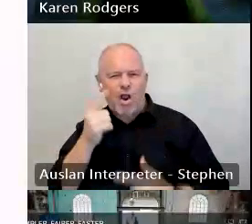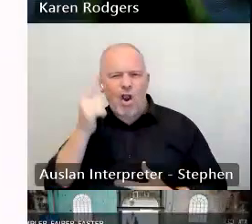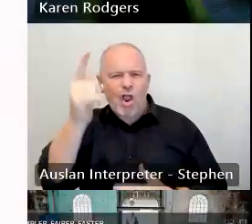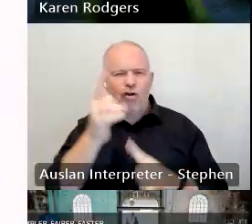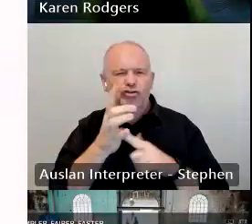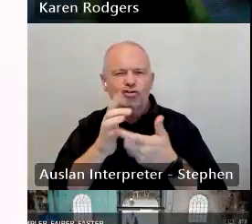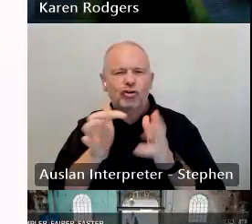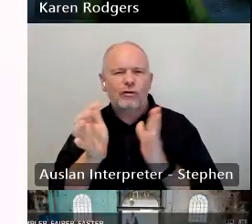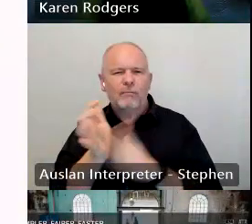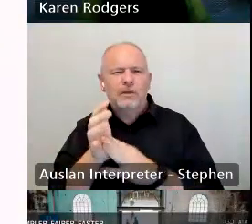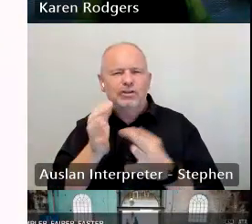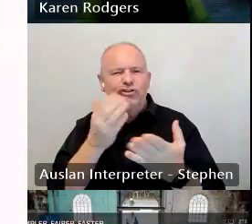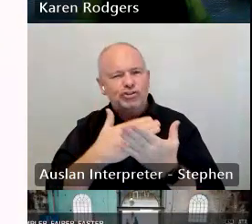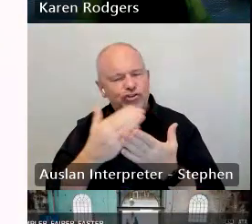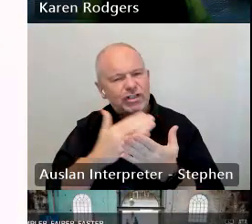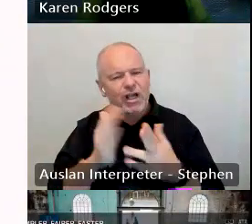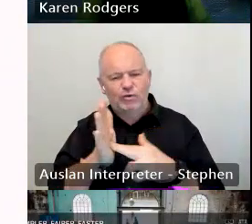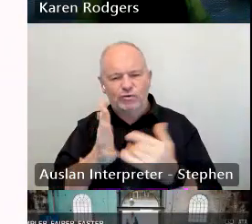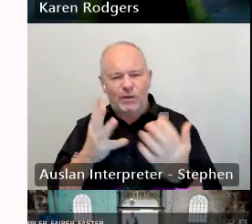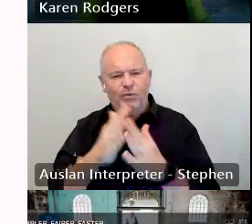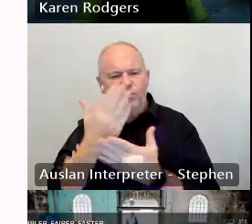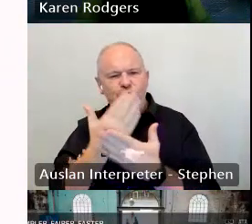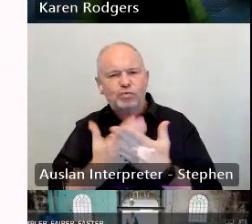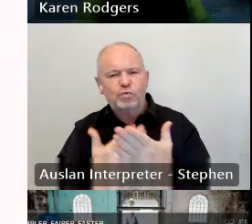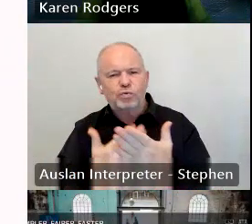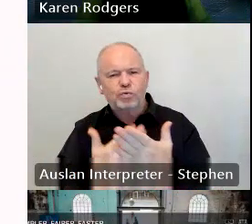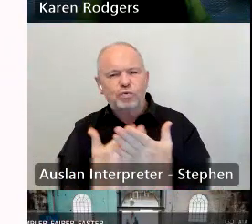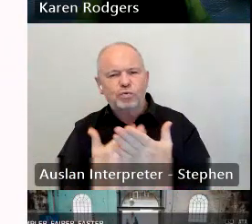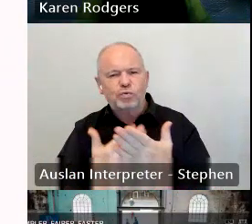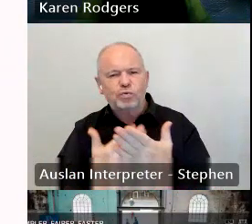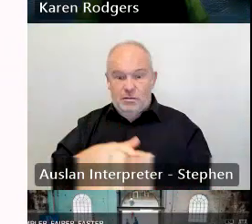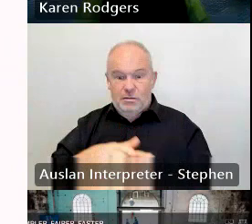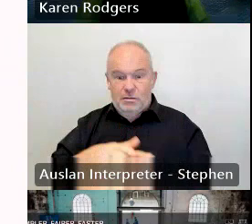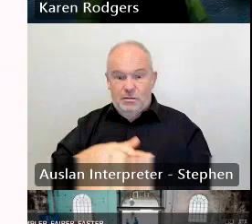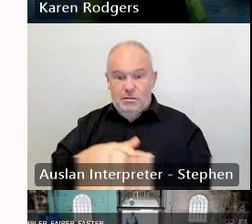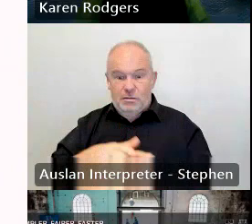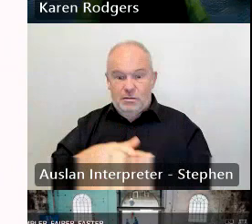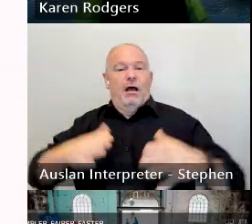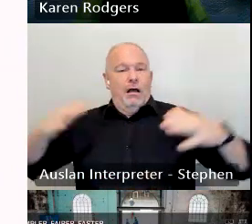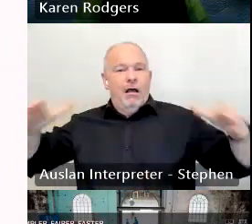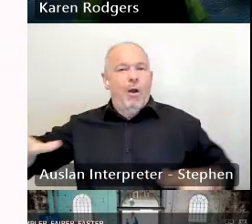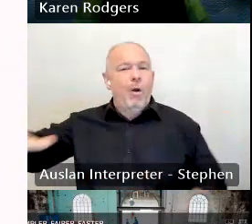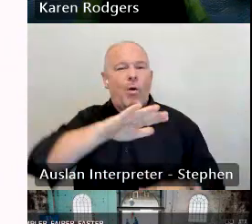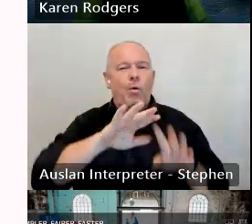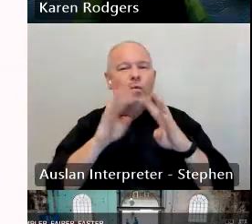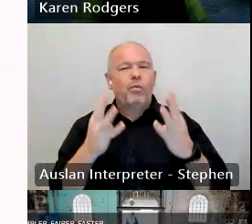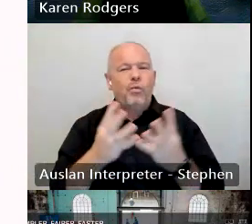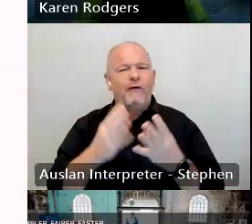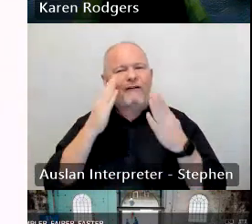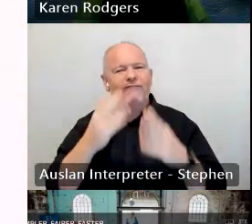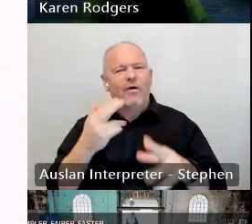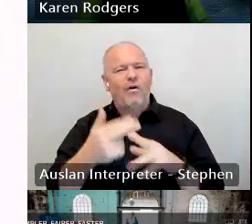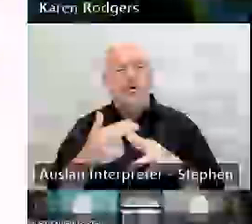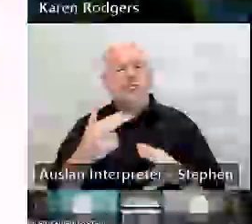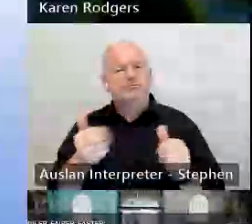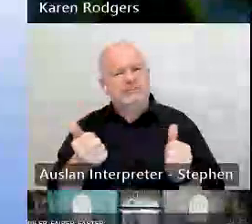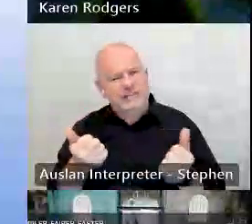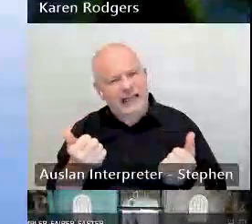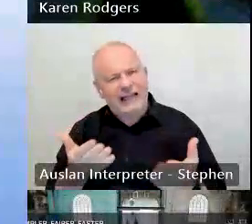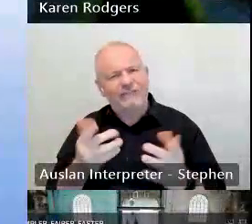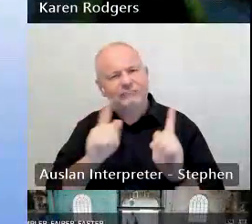share New South Wales stories locally, nationally and internationally, and really focus on developing and delivering